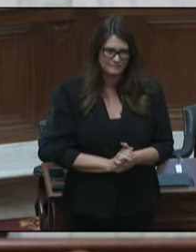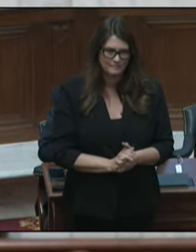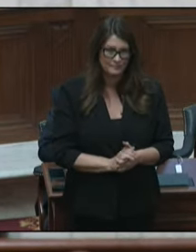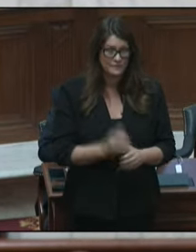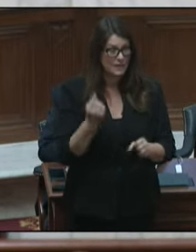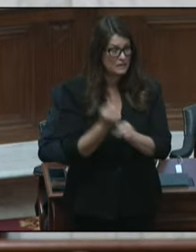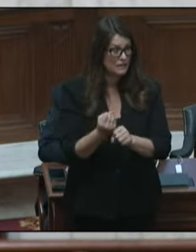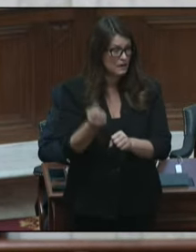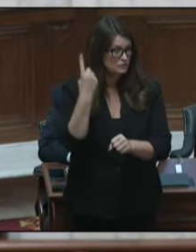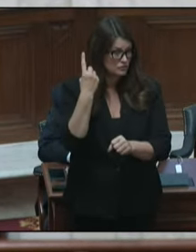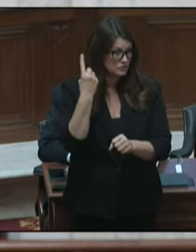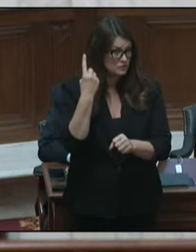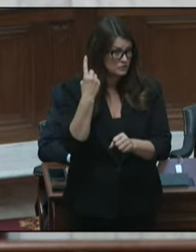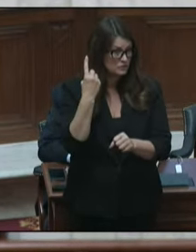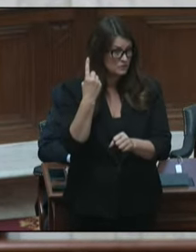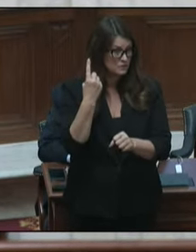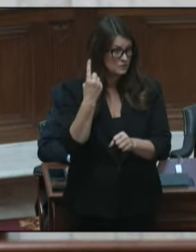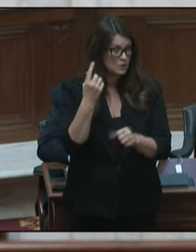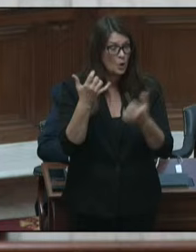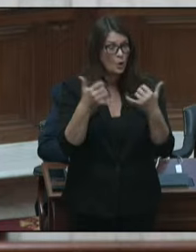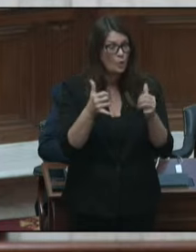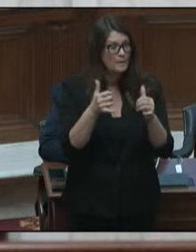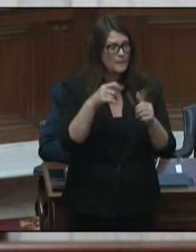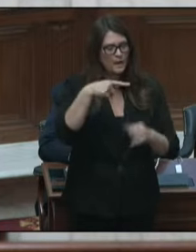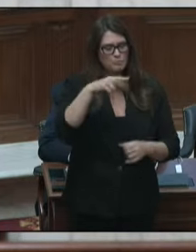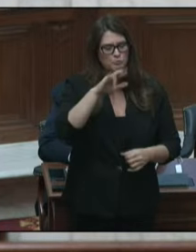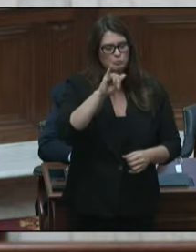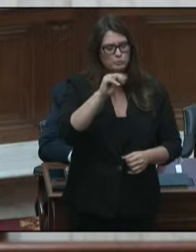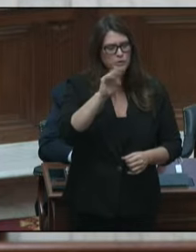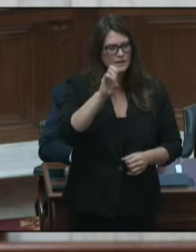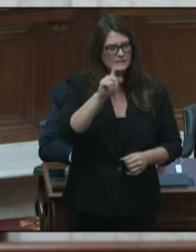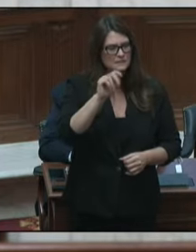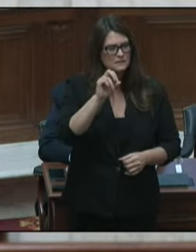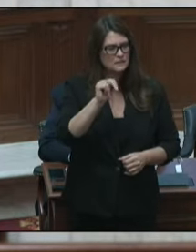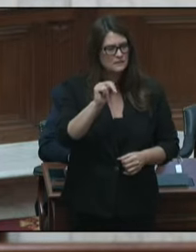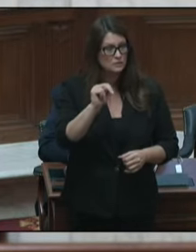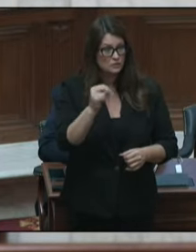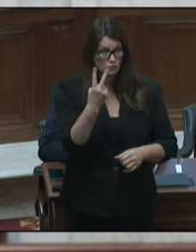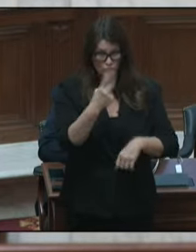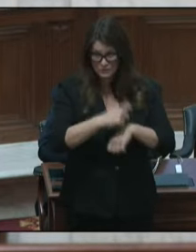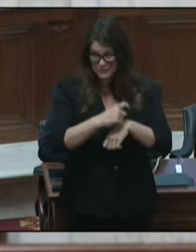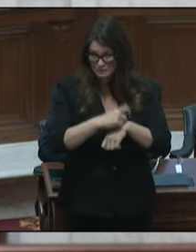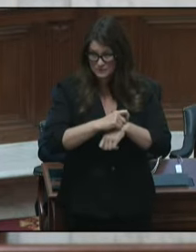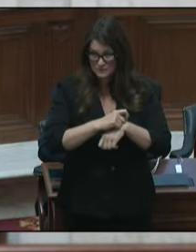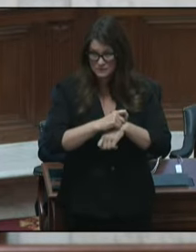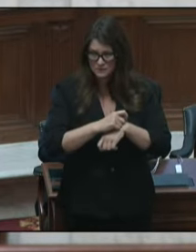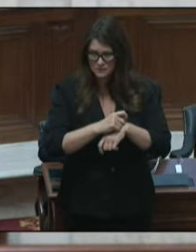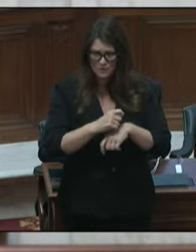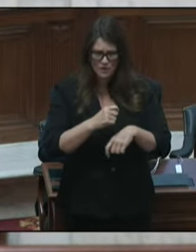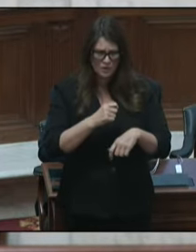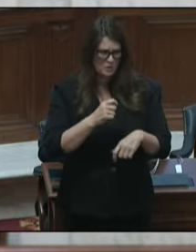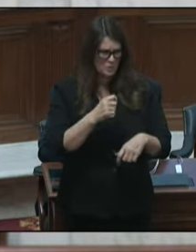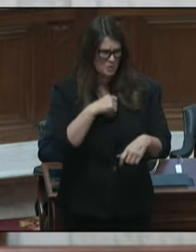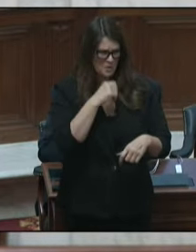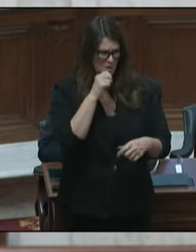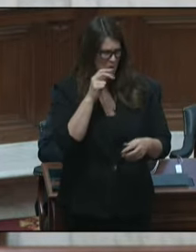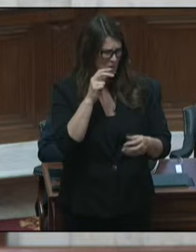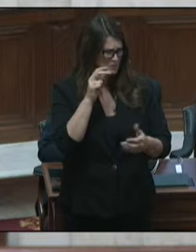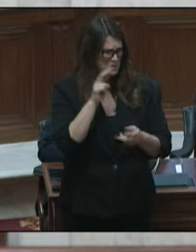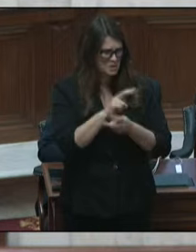Last year, we played Princeton twice in the regular season. Now, we're not used to losing at Greenbrier